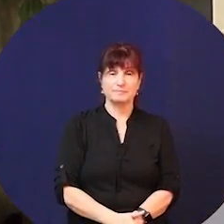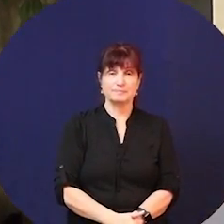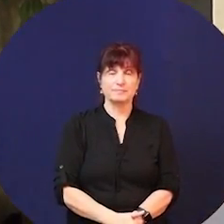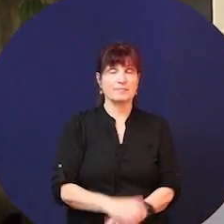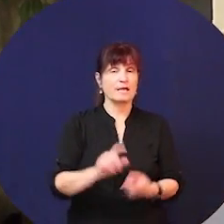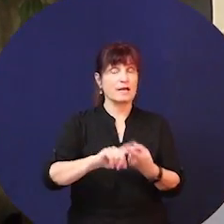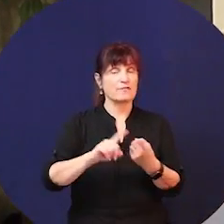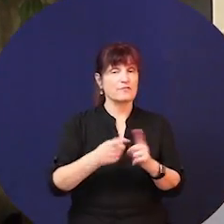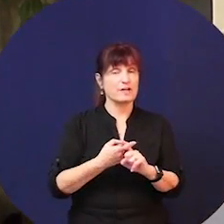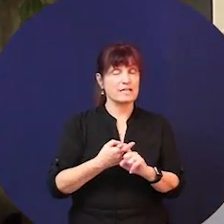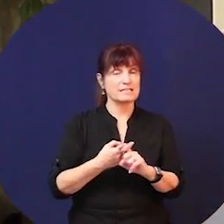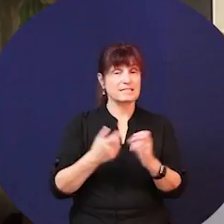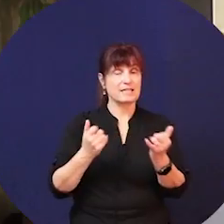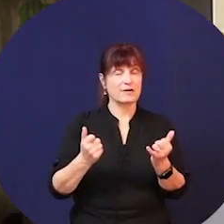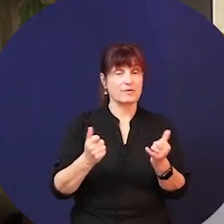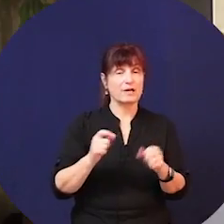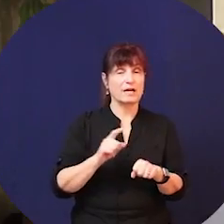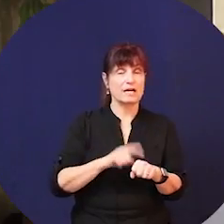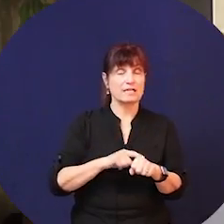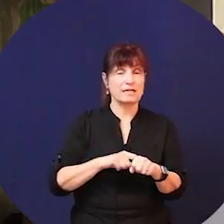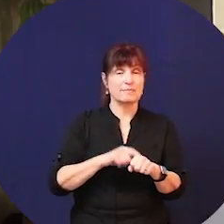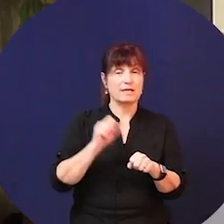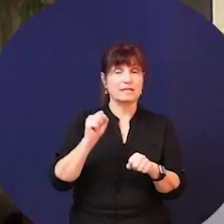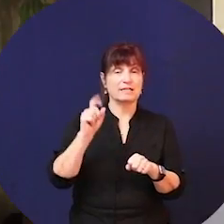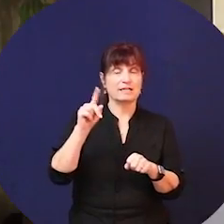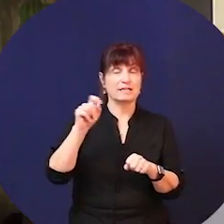My friends, in our Advent season, we are professing our